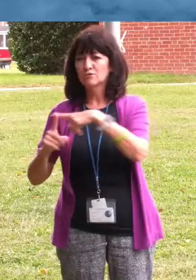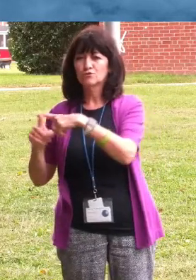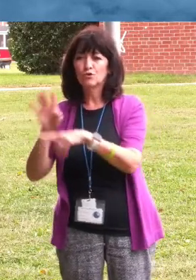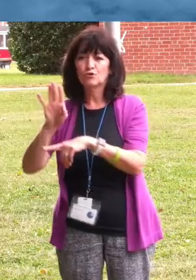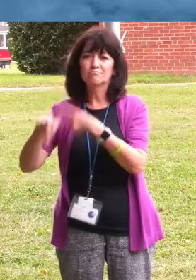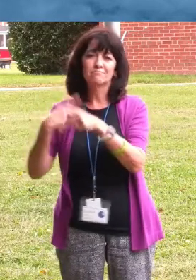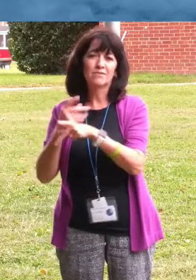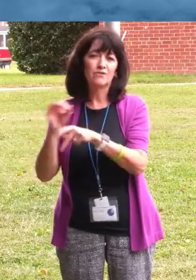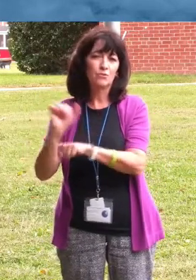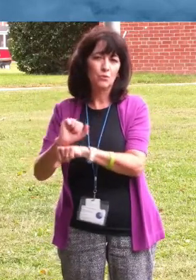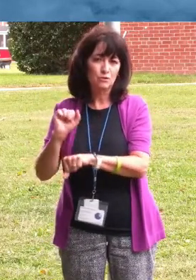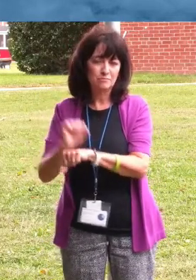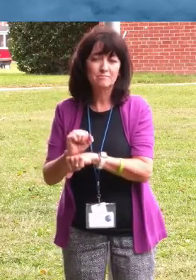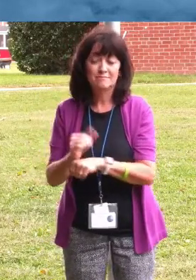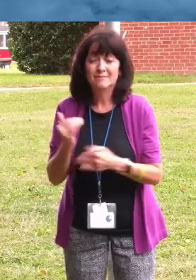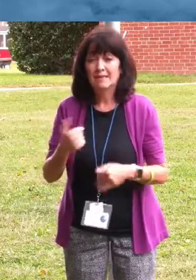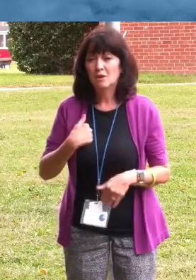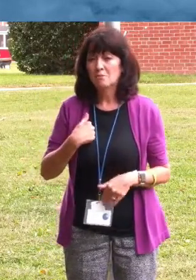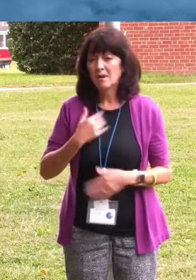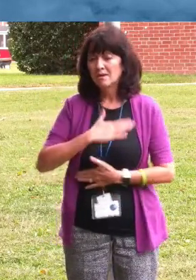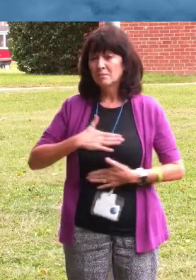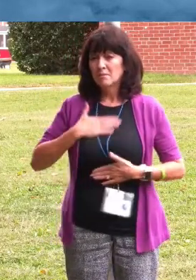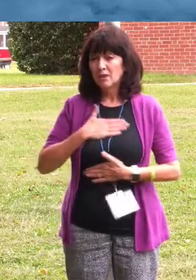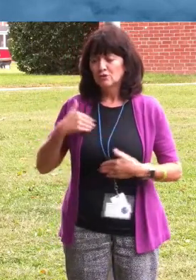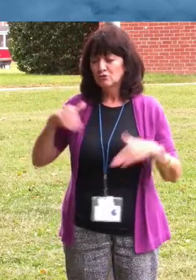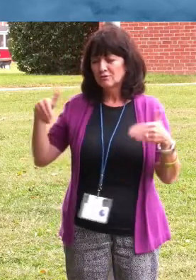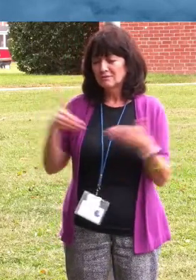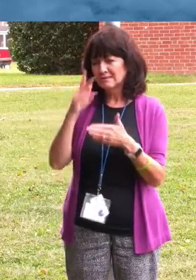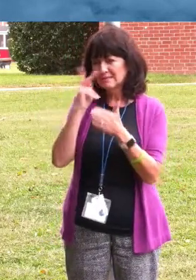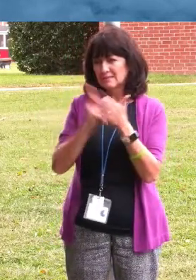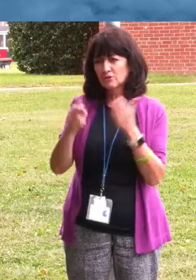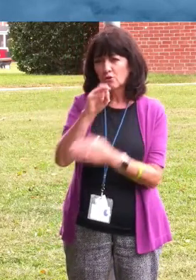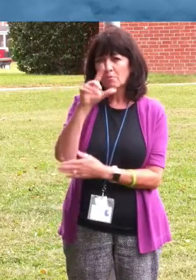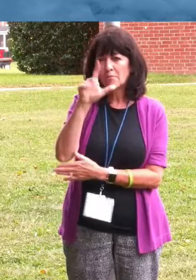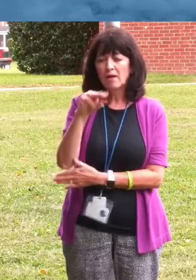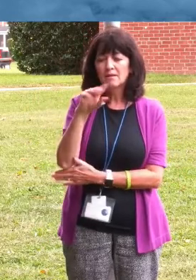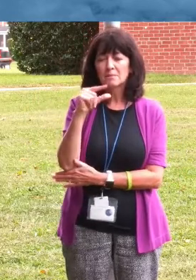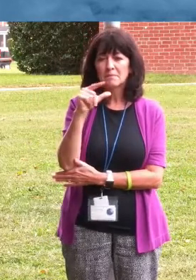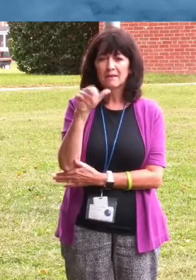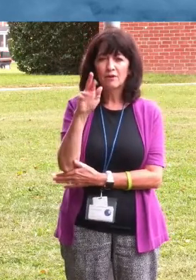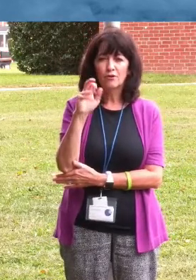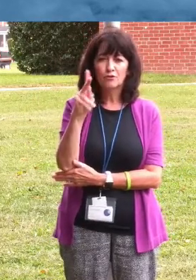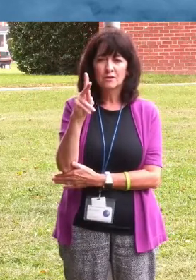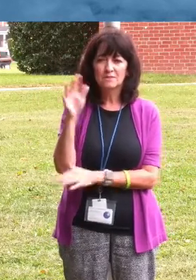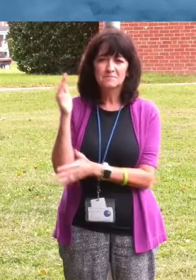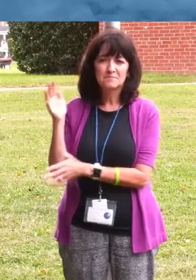the Secretary of the Department, Secretary Molly McGarrick.